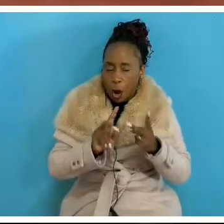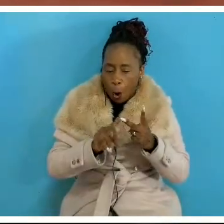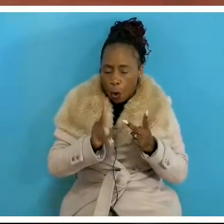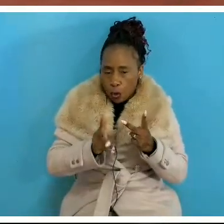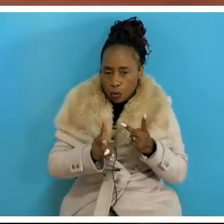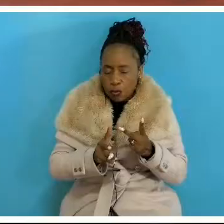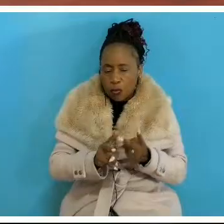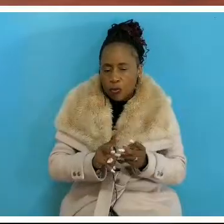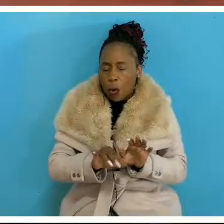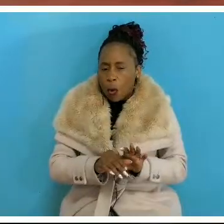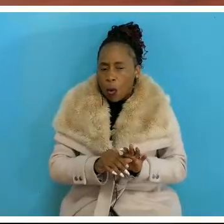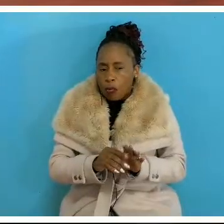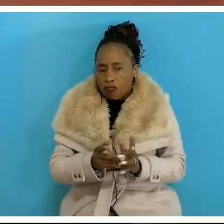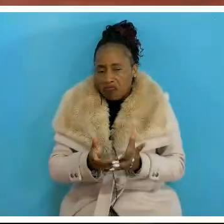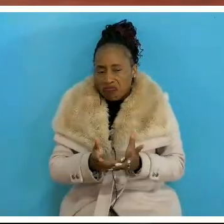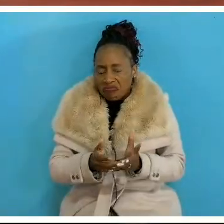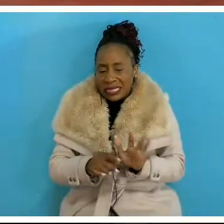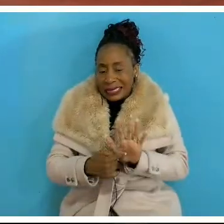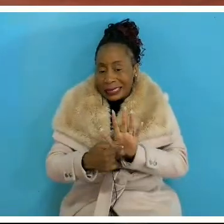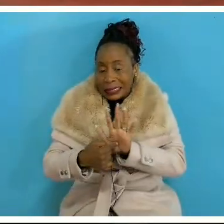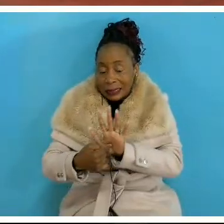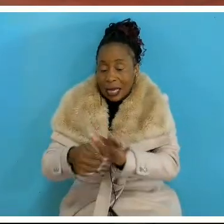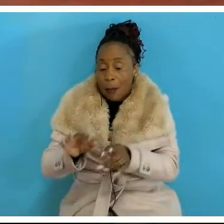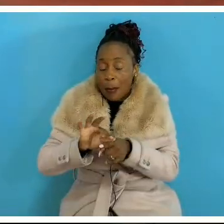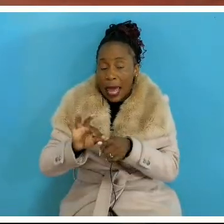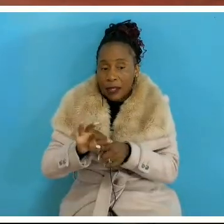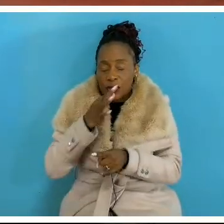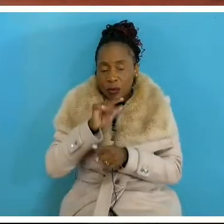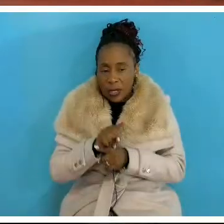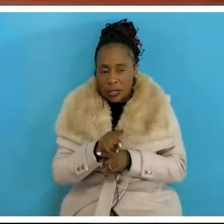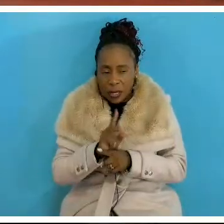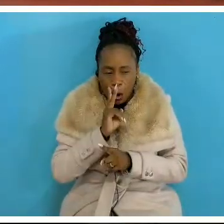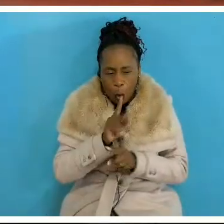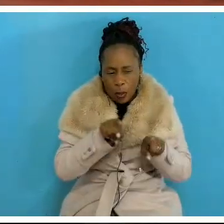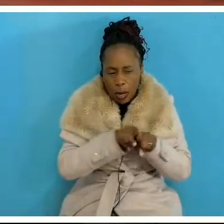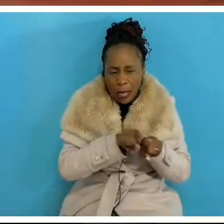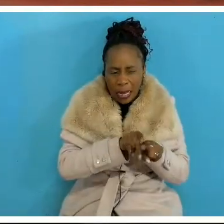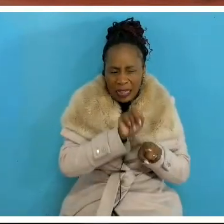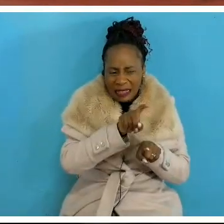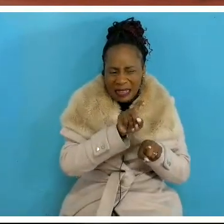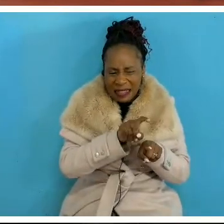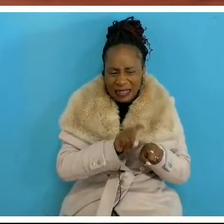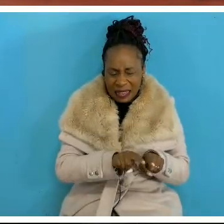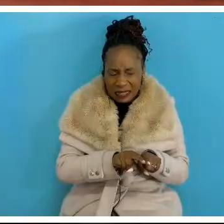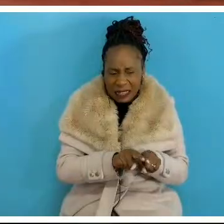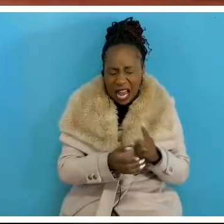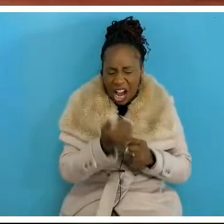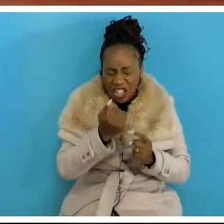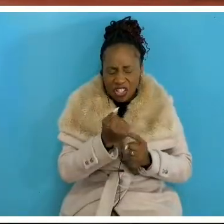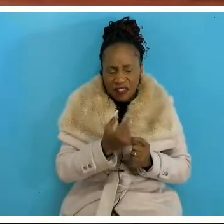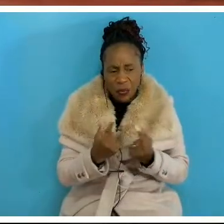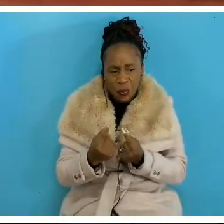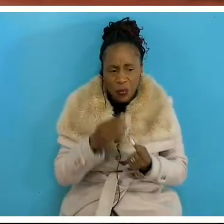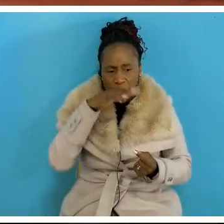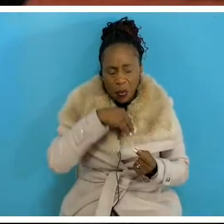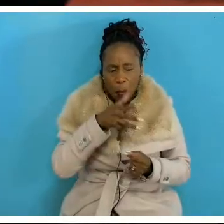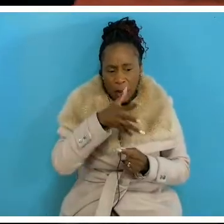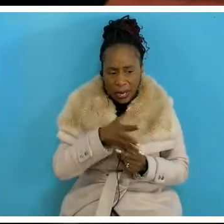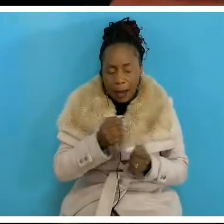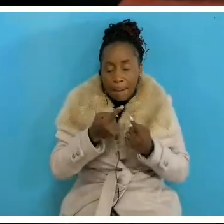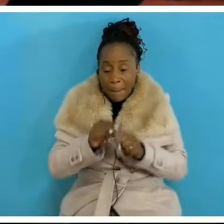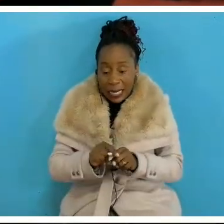mitigating plan to say that, guys, it seems as if this and this we are not going to achieve, and then, but